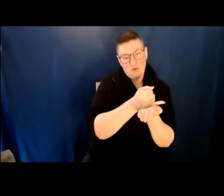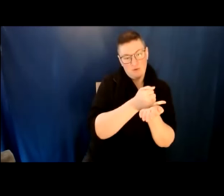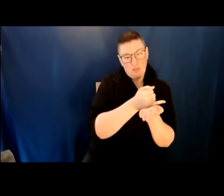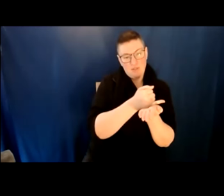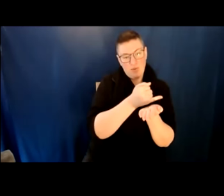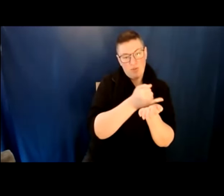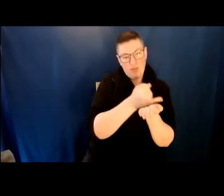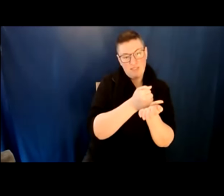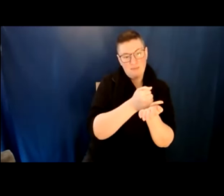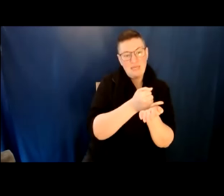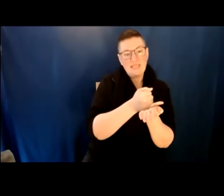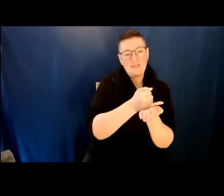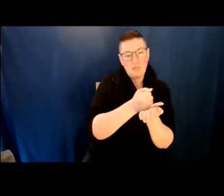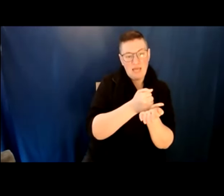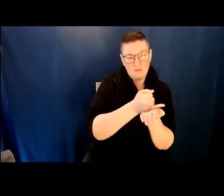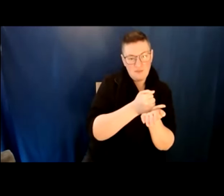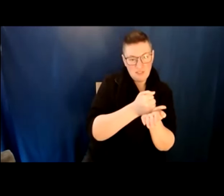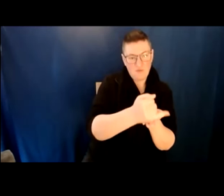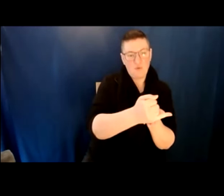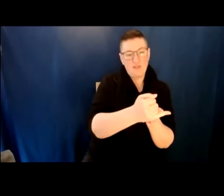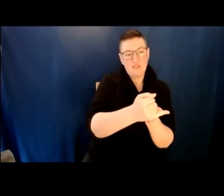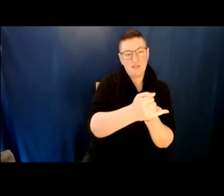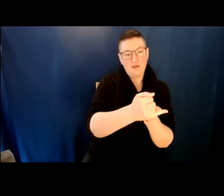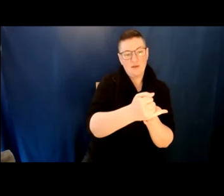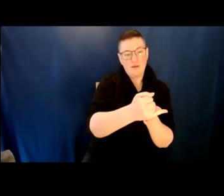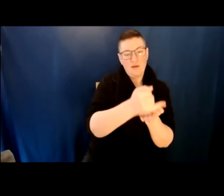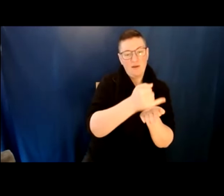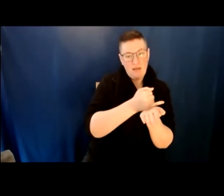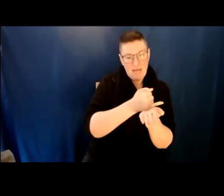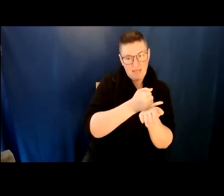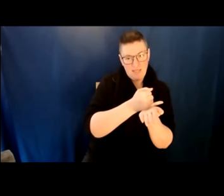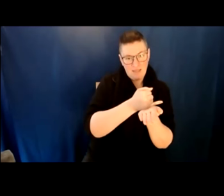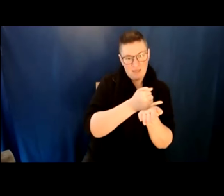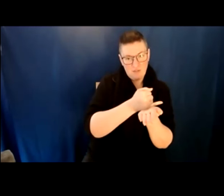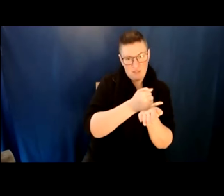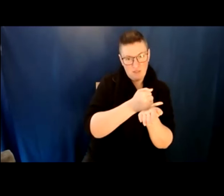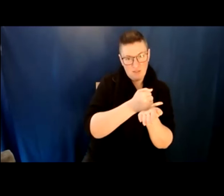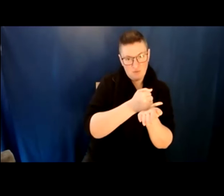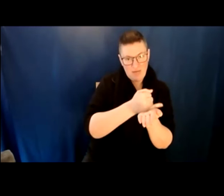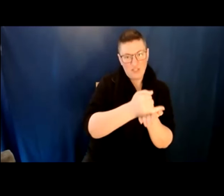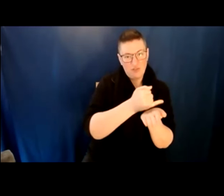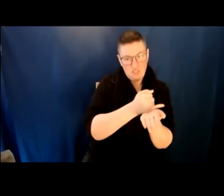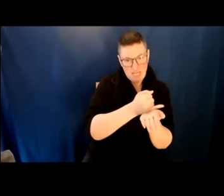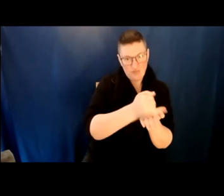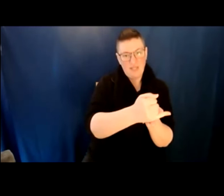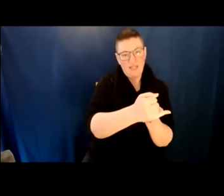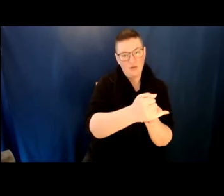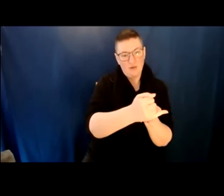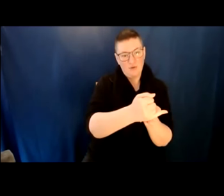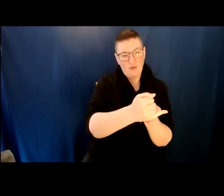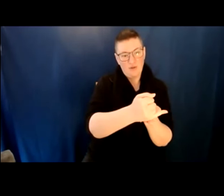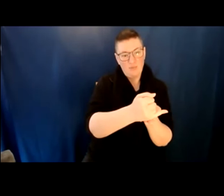and this is the means of applying physical force, and the direction, the trajectory